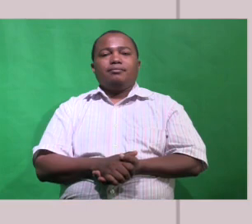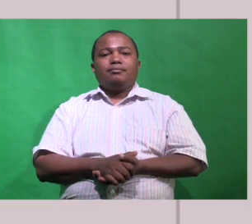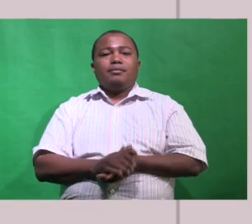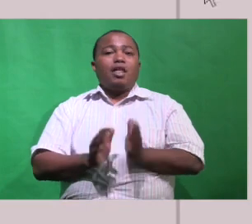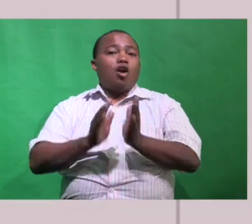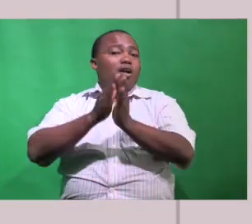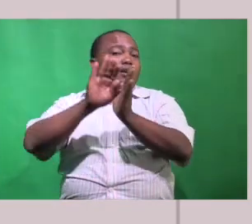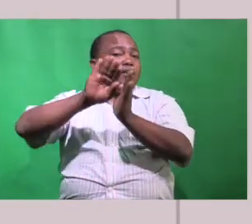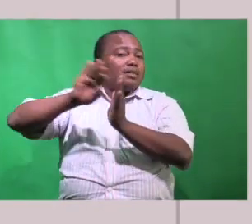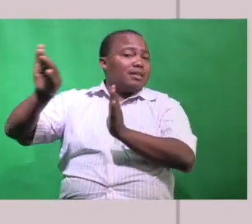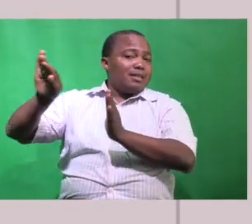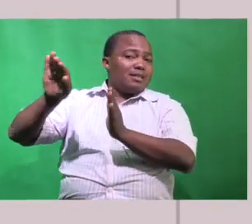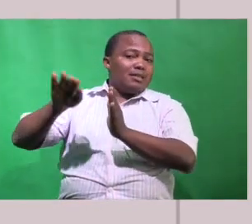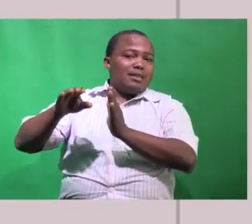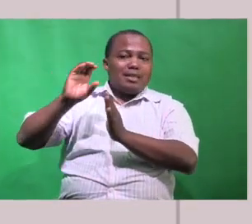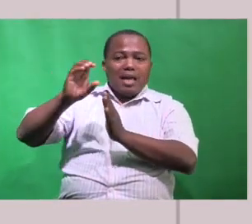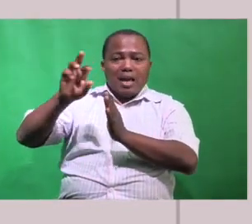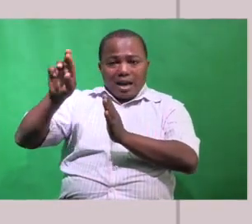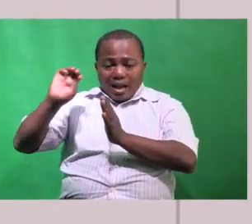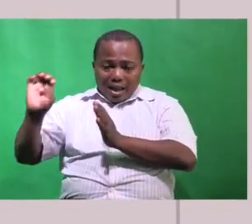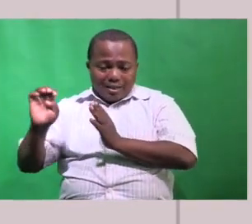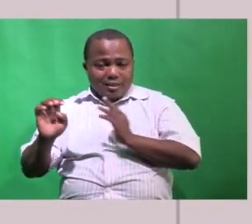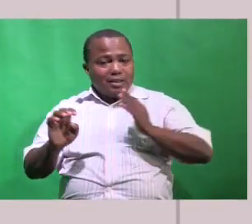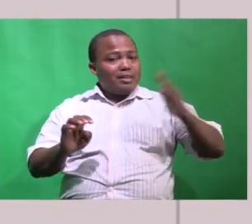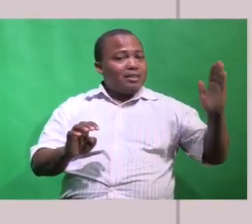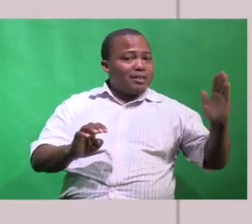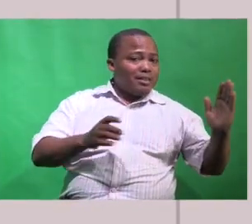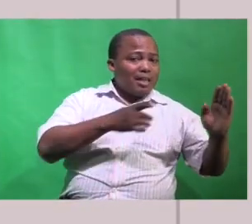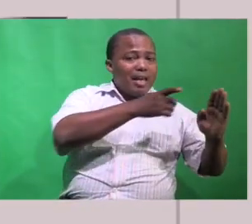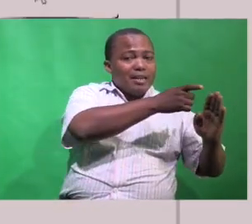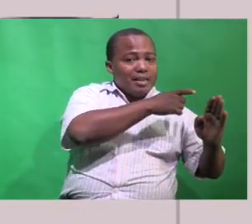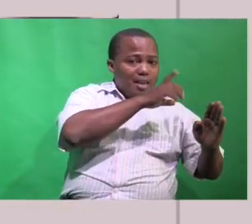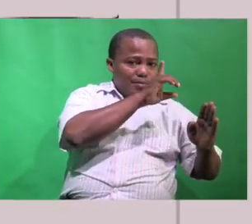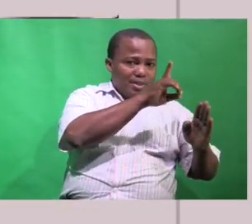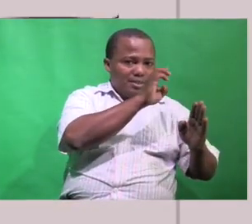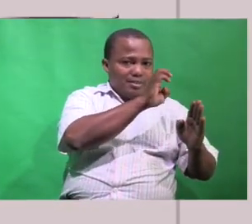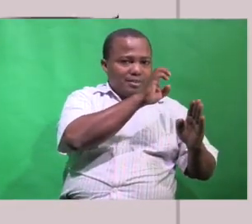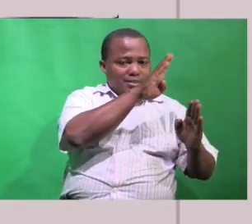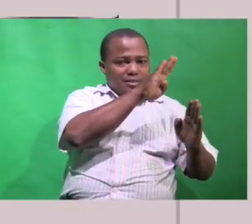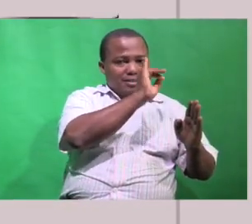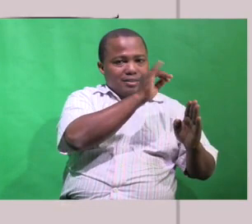Here is a credit and here is a debit.